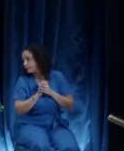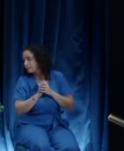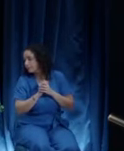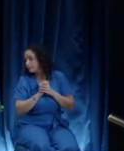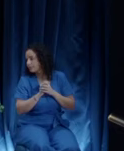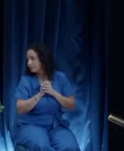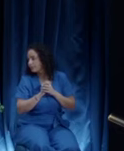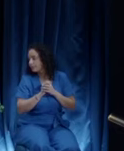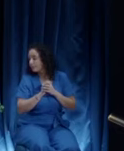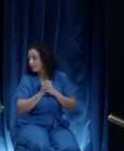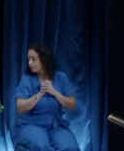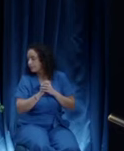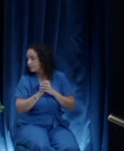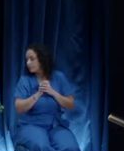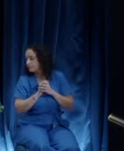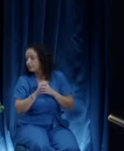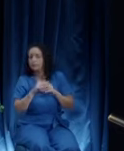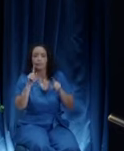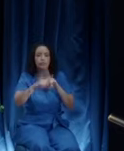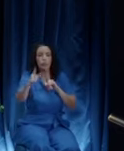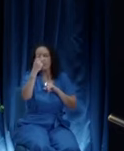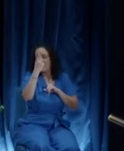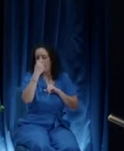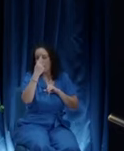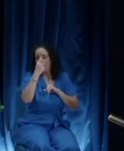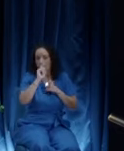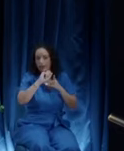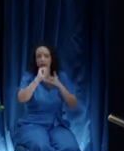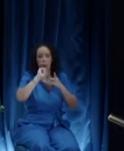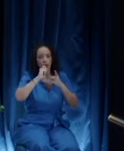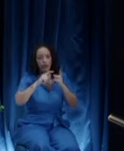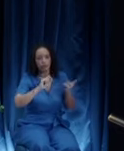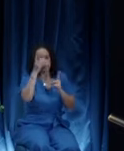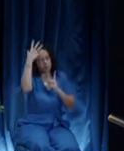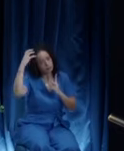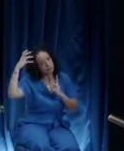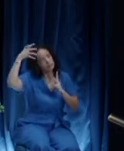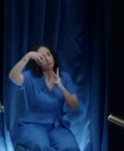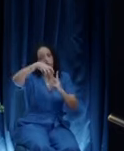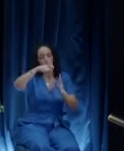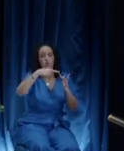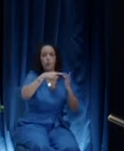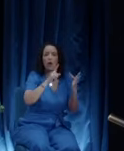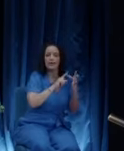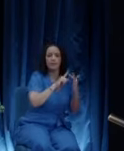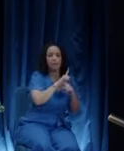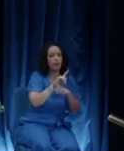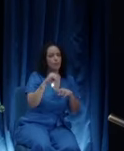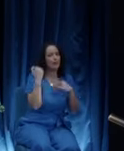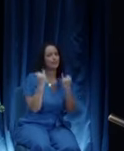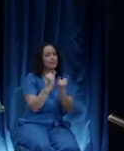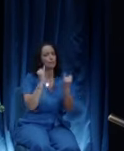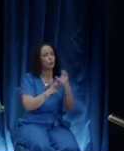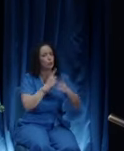the most likely successor to Elizabeth I, but not necessarily an undisputed one. It was